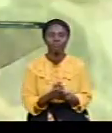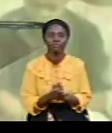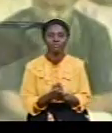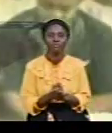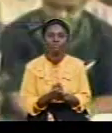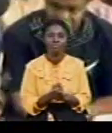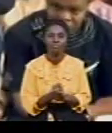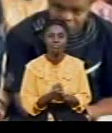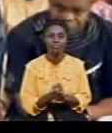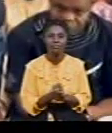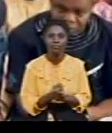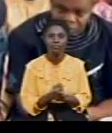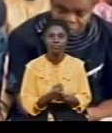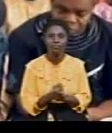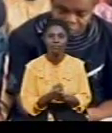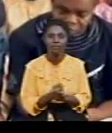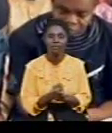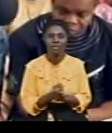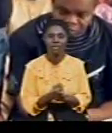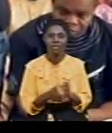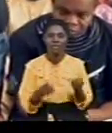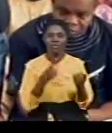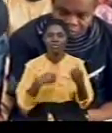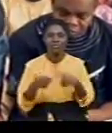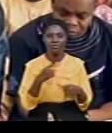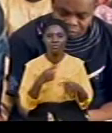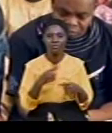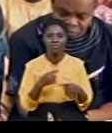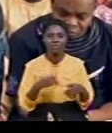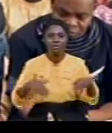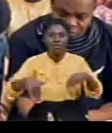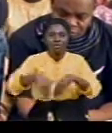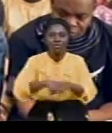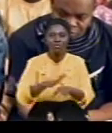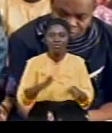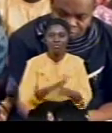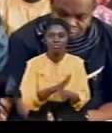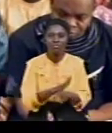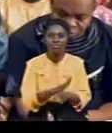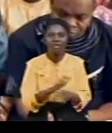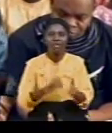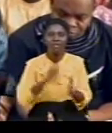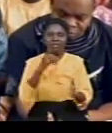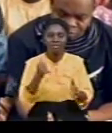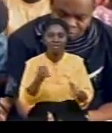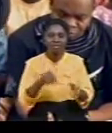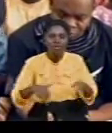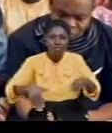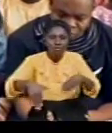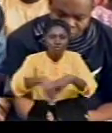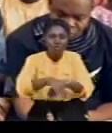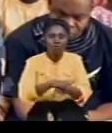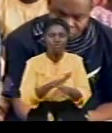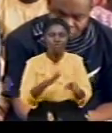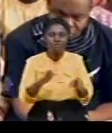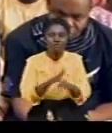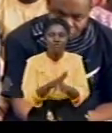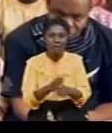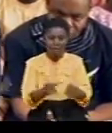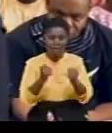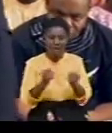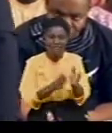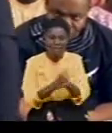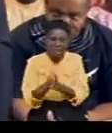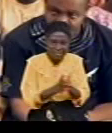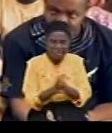Loss is an overwhelming and powerful desire for something that is contrary to the will of